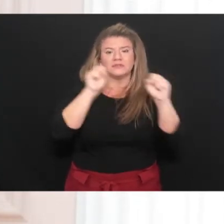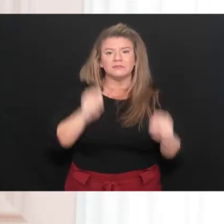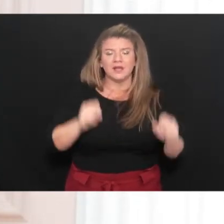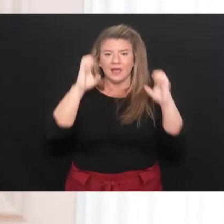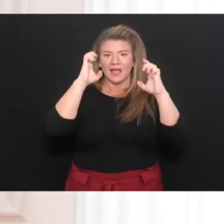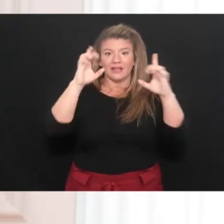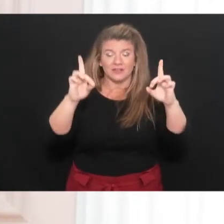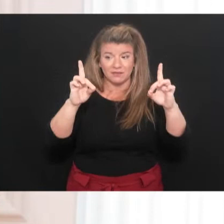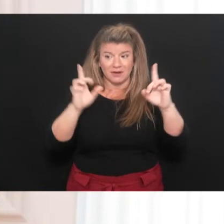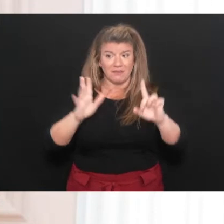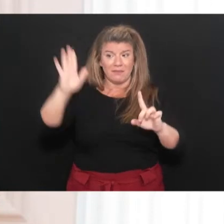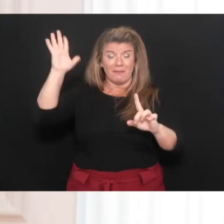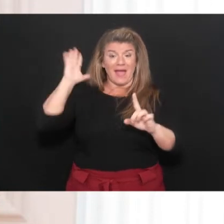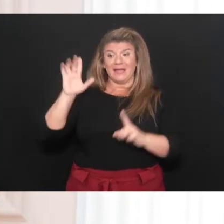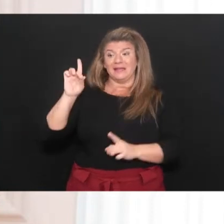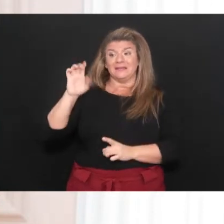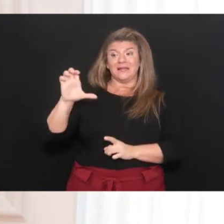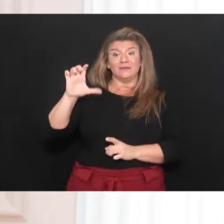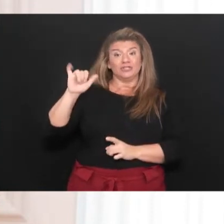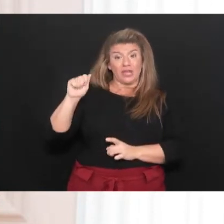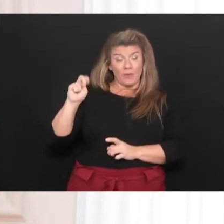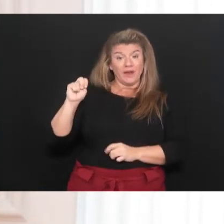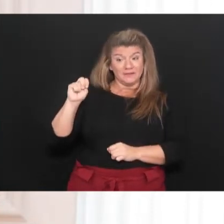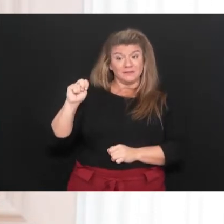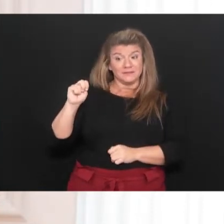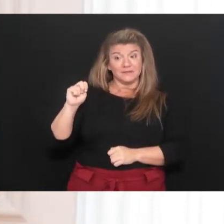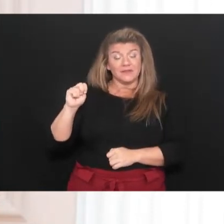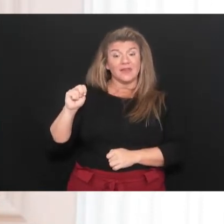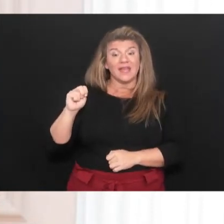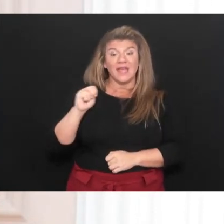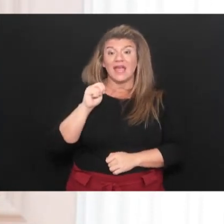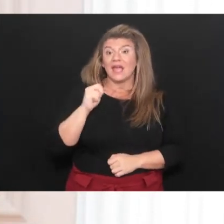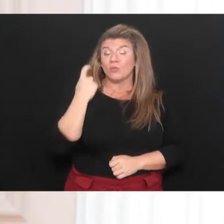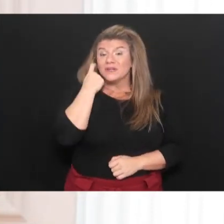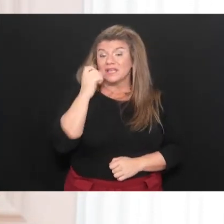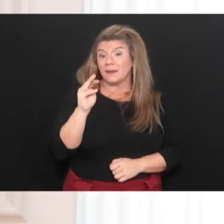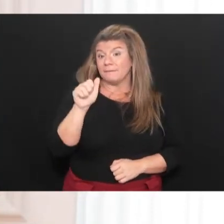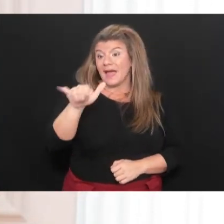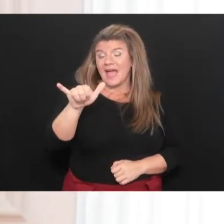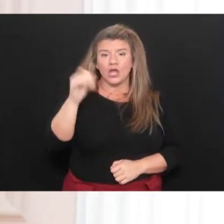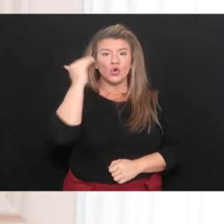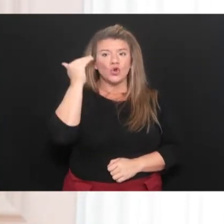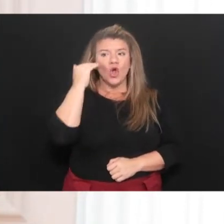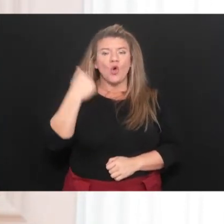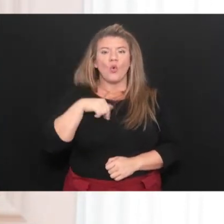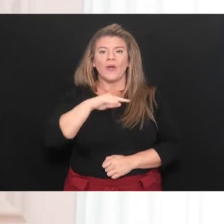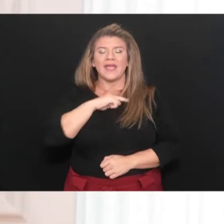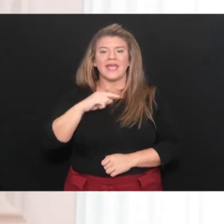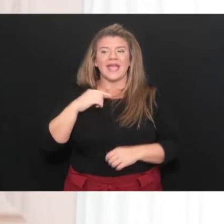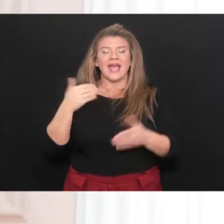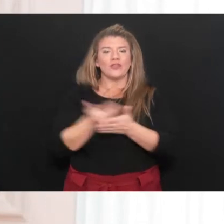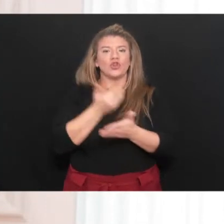all the way back in December and January. Back in May, as many of you know, we launched the I Got Vaxxed campaign to